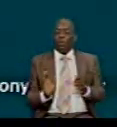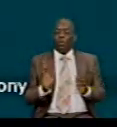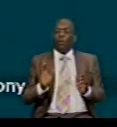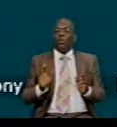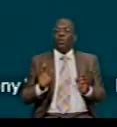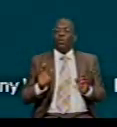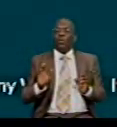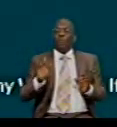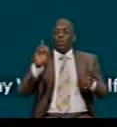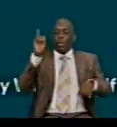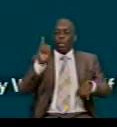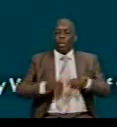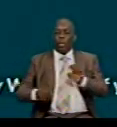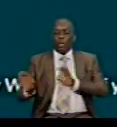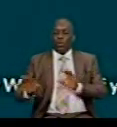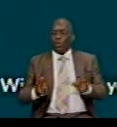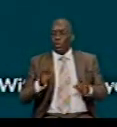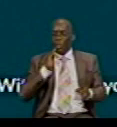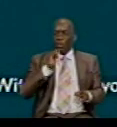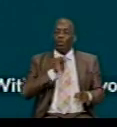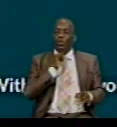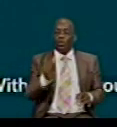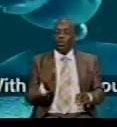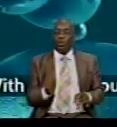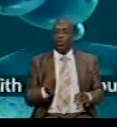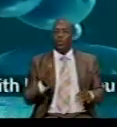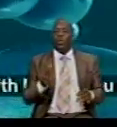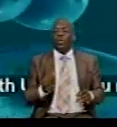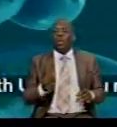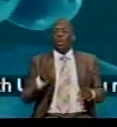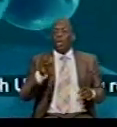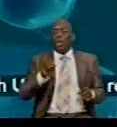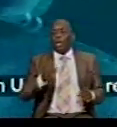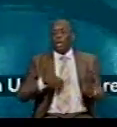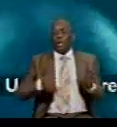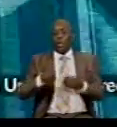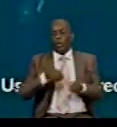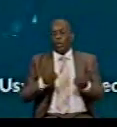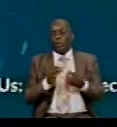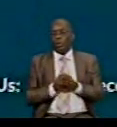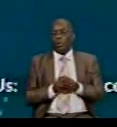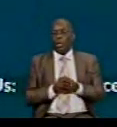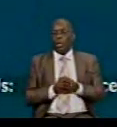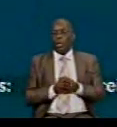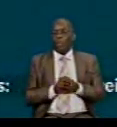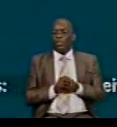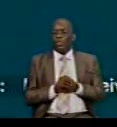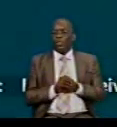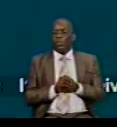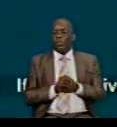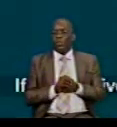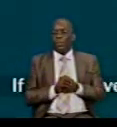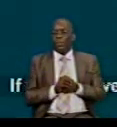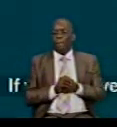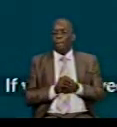Martins dit que le Seigneur l'a guéri hier d'une douleur au niveau de la